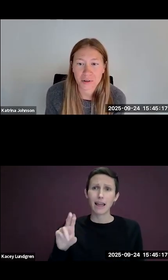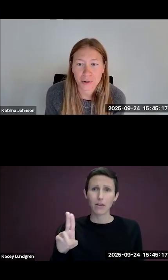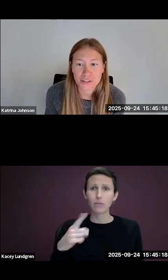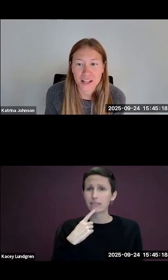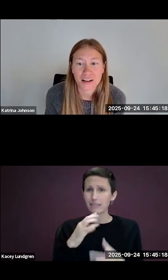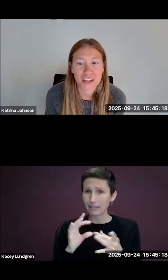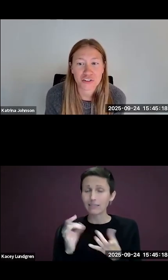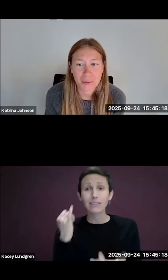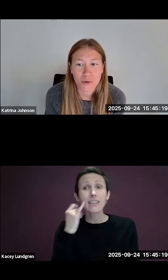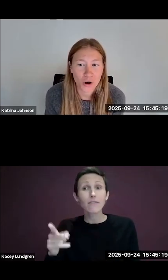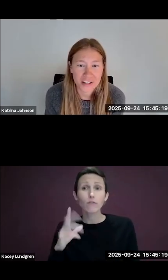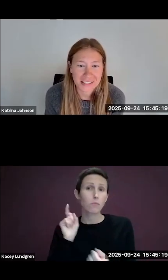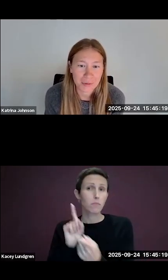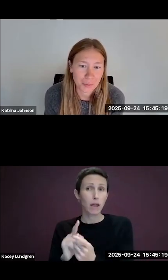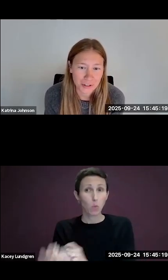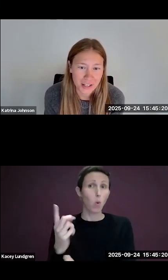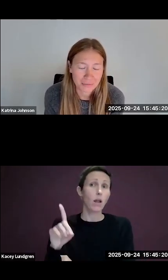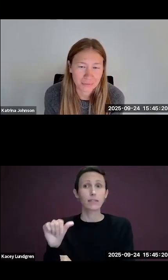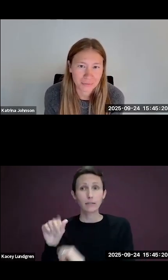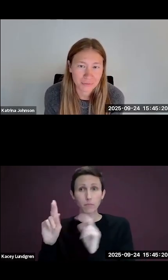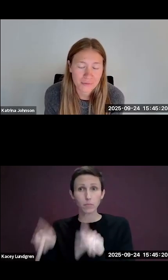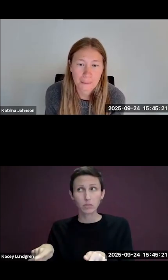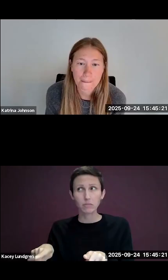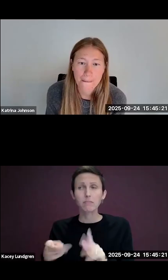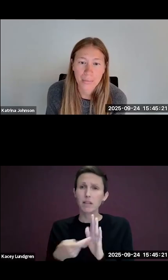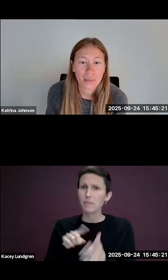one disabled person, then you've met one disabled person."